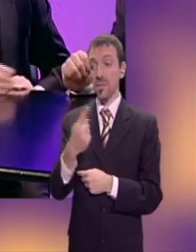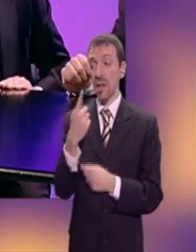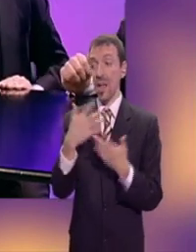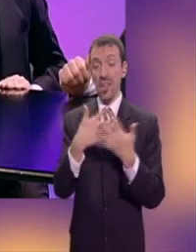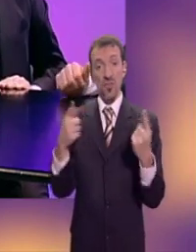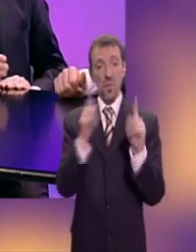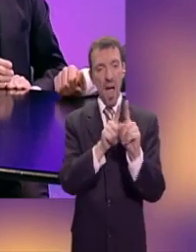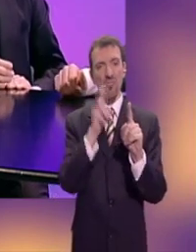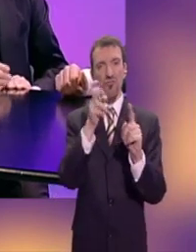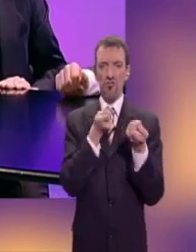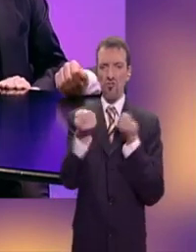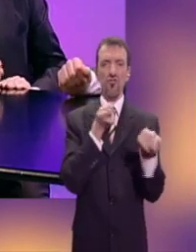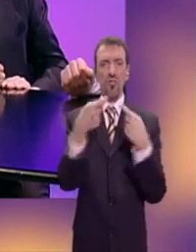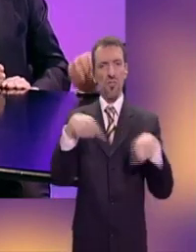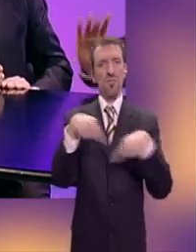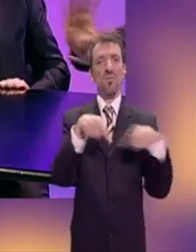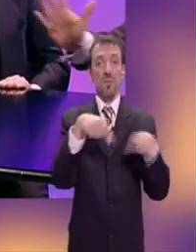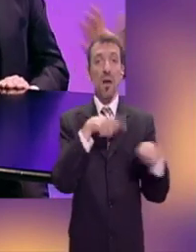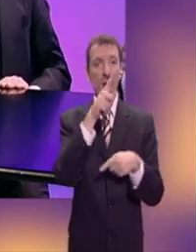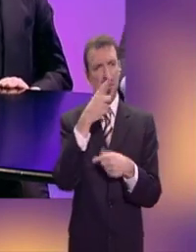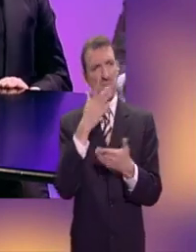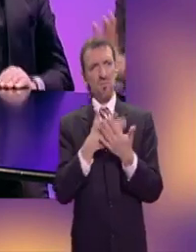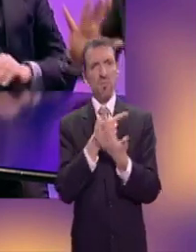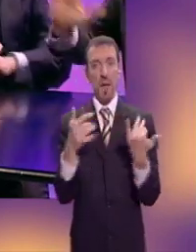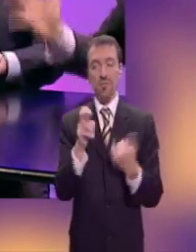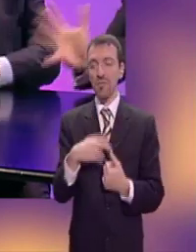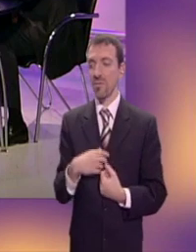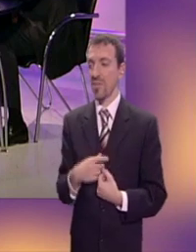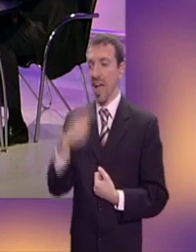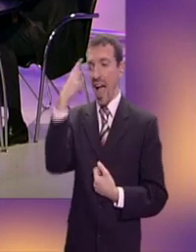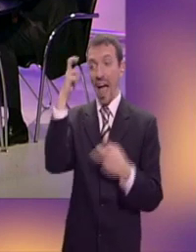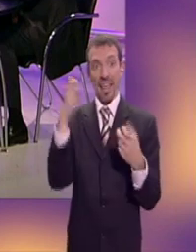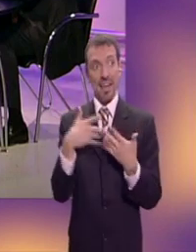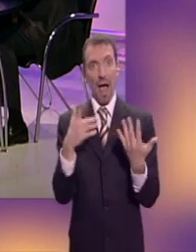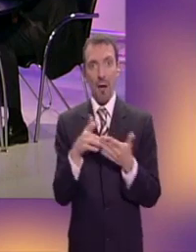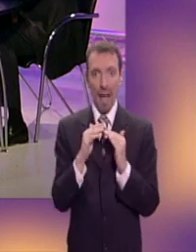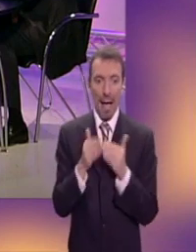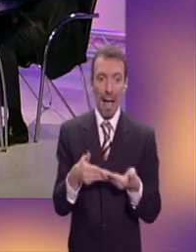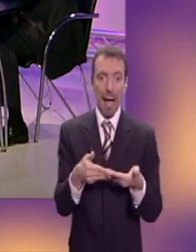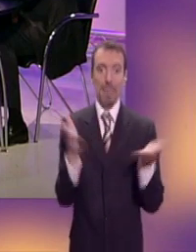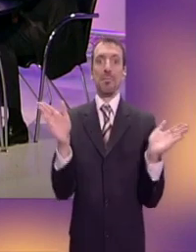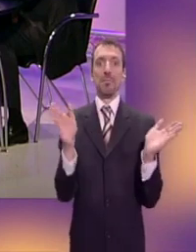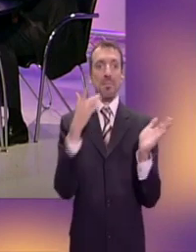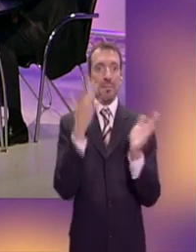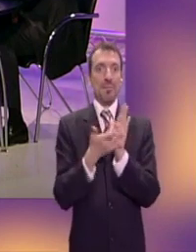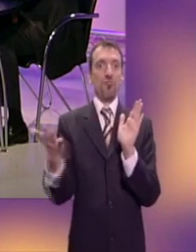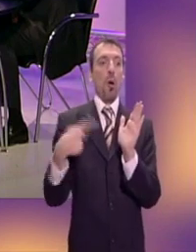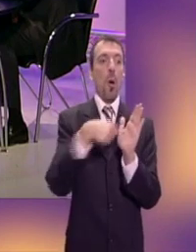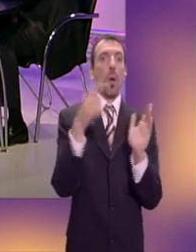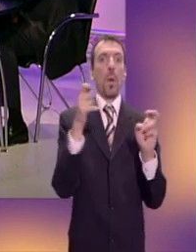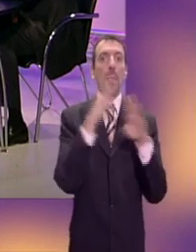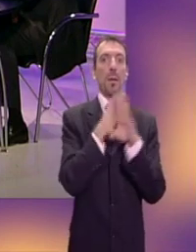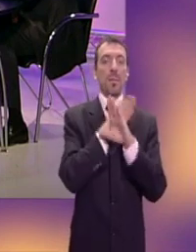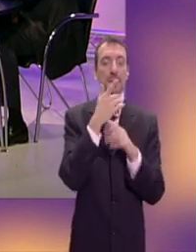much anarchy in the party. They've gone this way because you went that way. Right. Well, I think we've explored the parameters of that debate. We could probably continue for